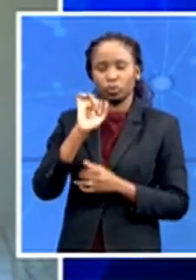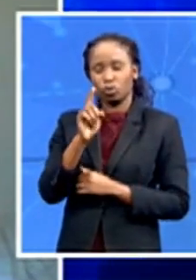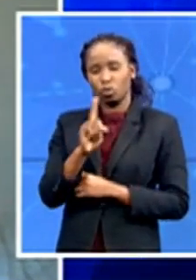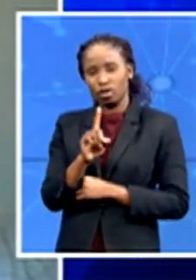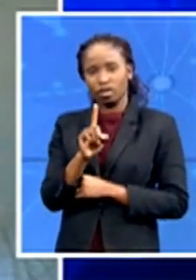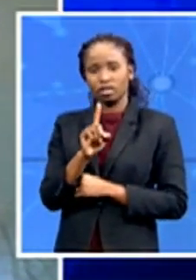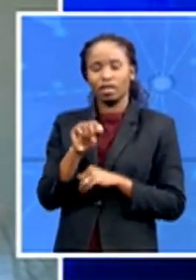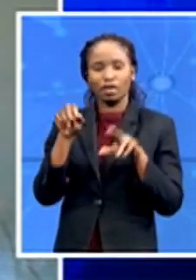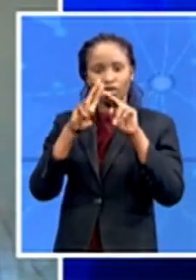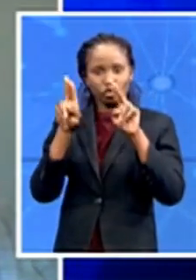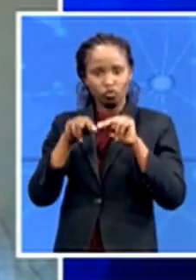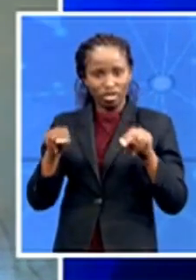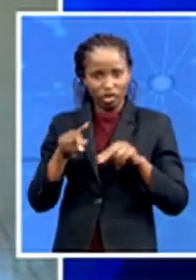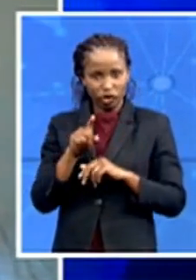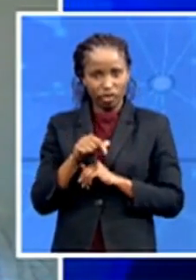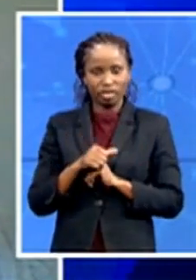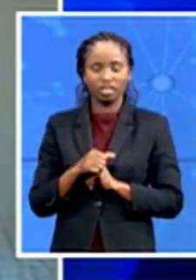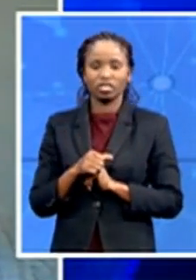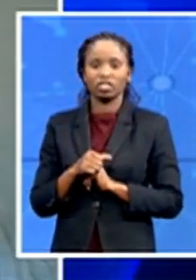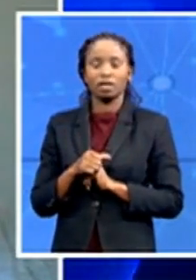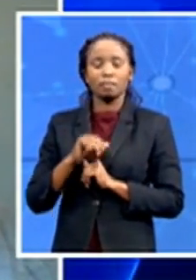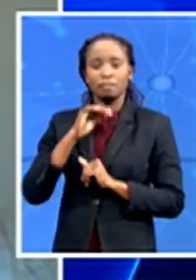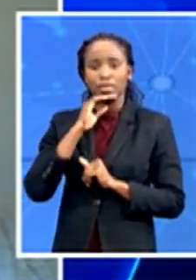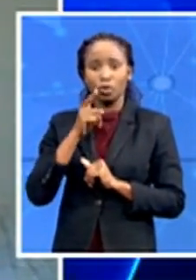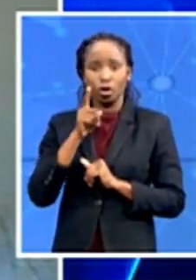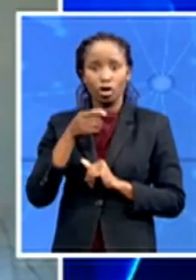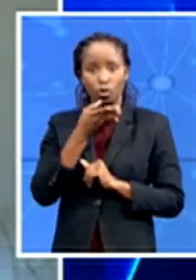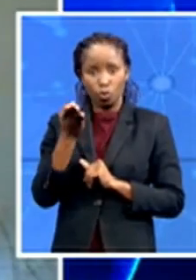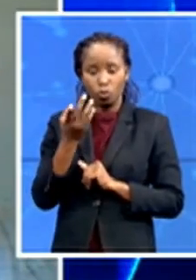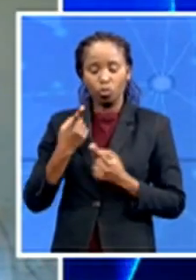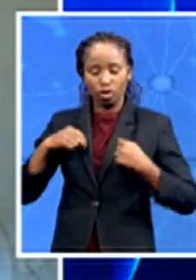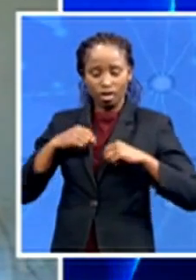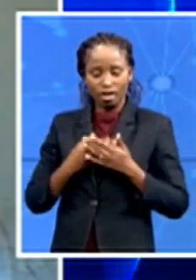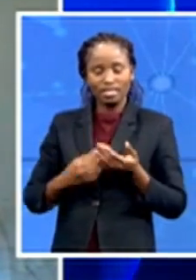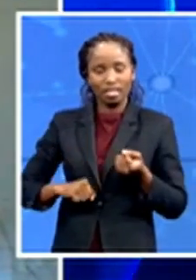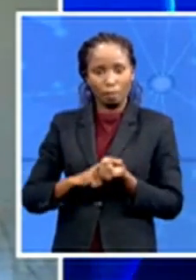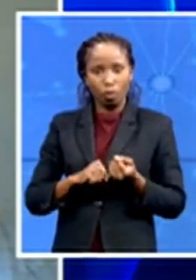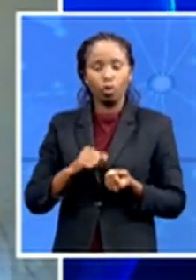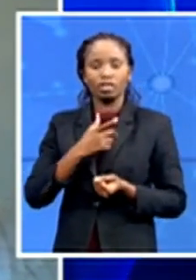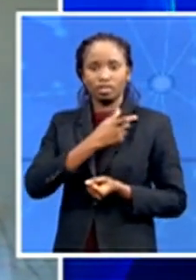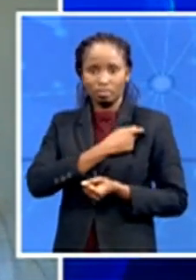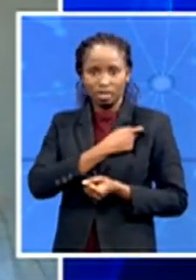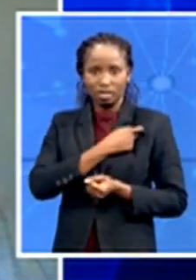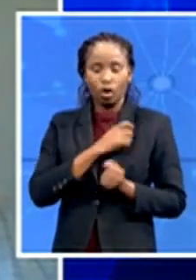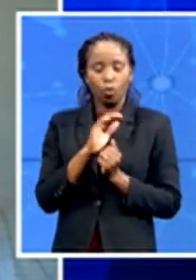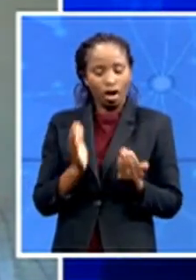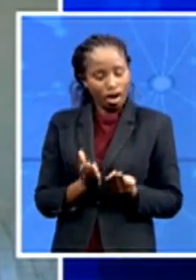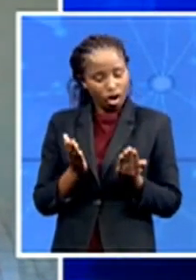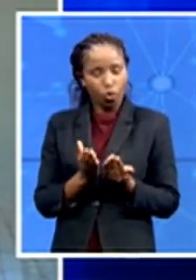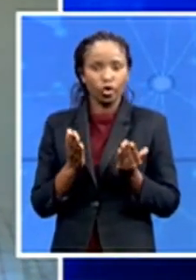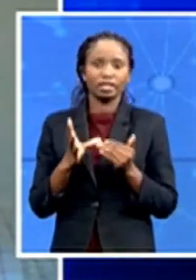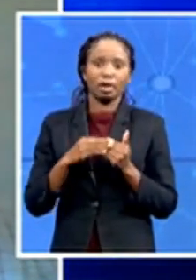that we support vaccination, and we're encouraging our own members to take the vaccine.